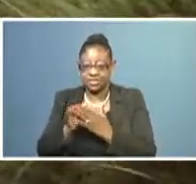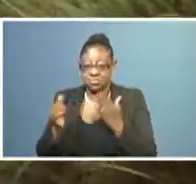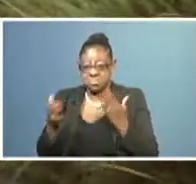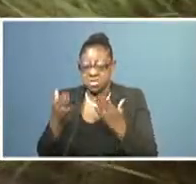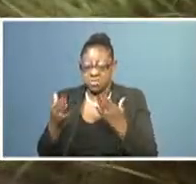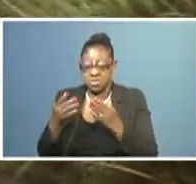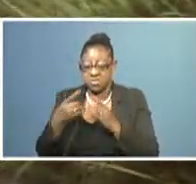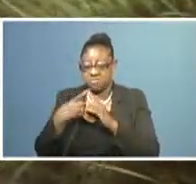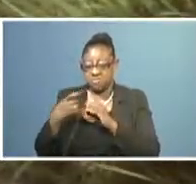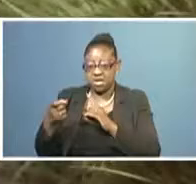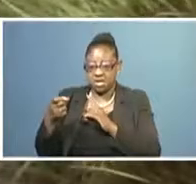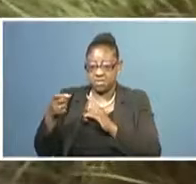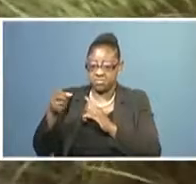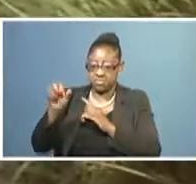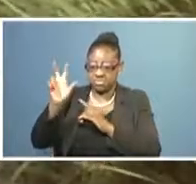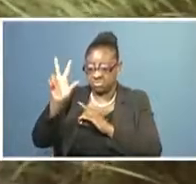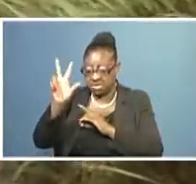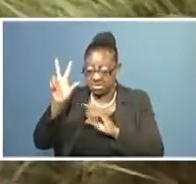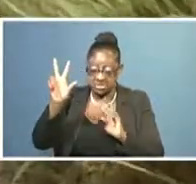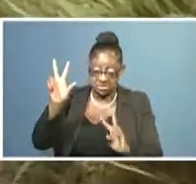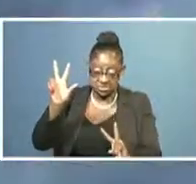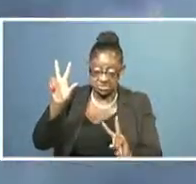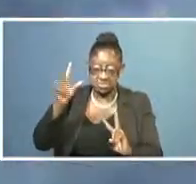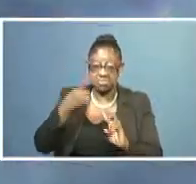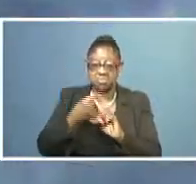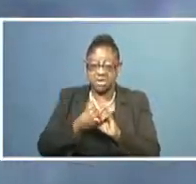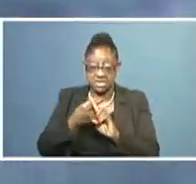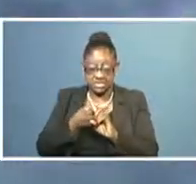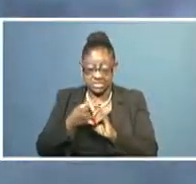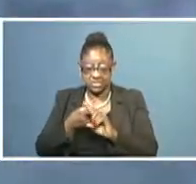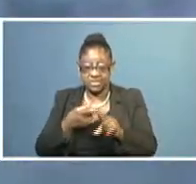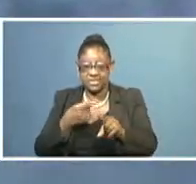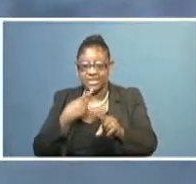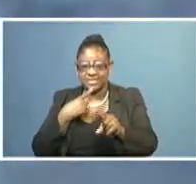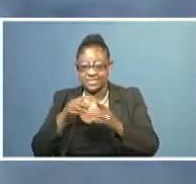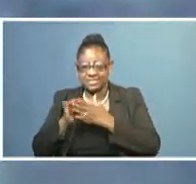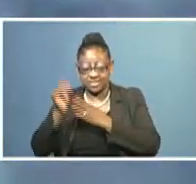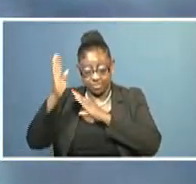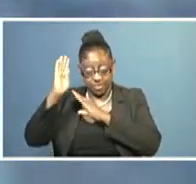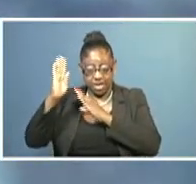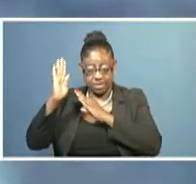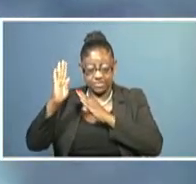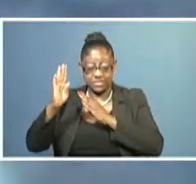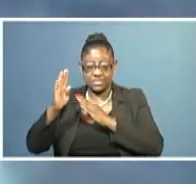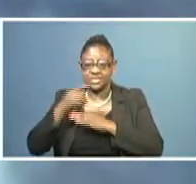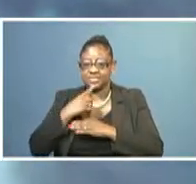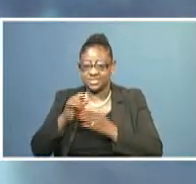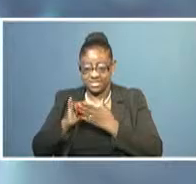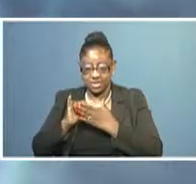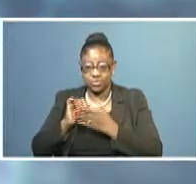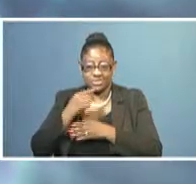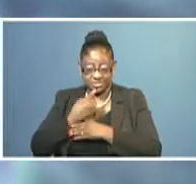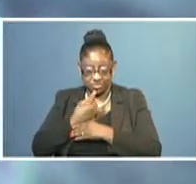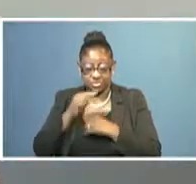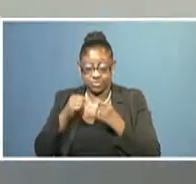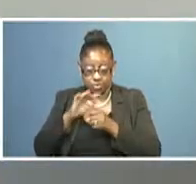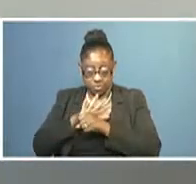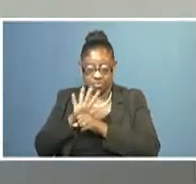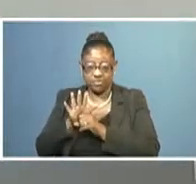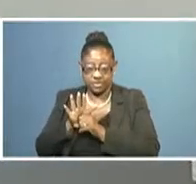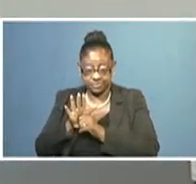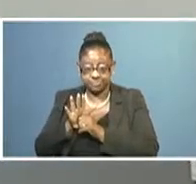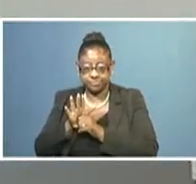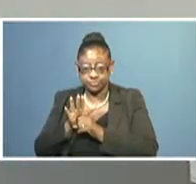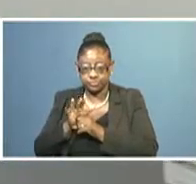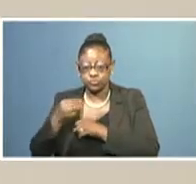level 2 to even level 1 in a matter of months. The Bahamas has demonstrated to the world that we take COVID seriously. That we